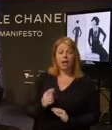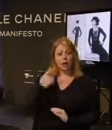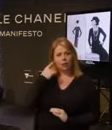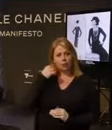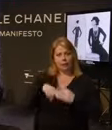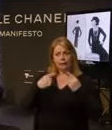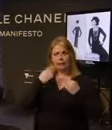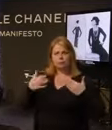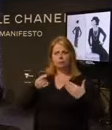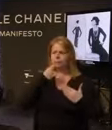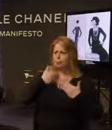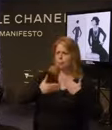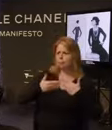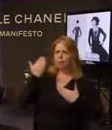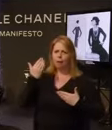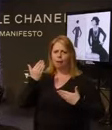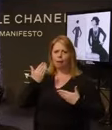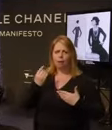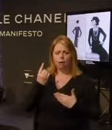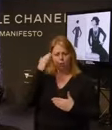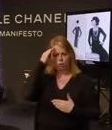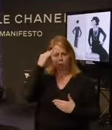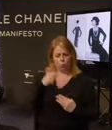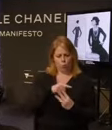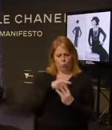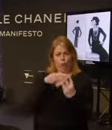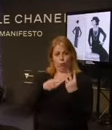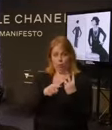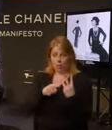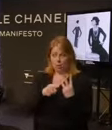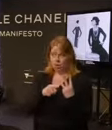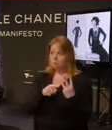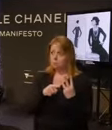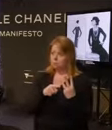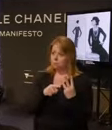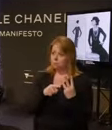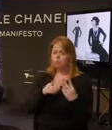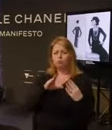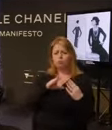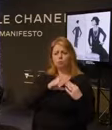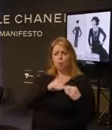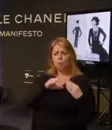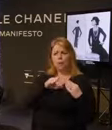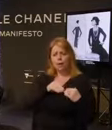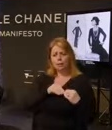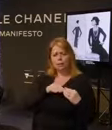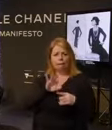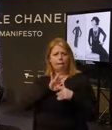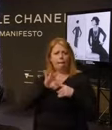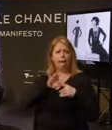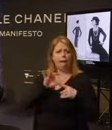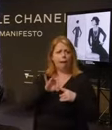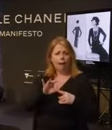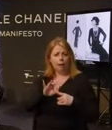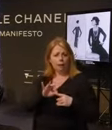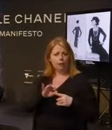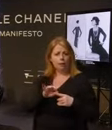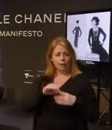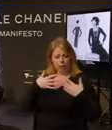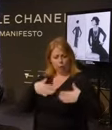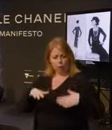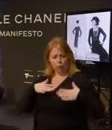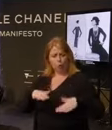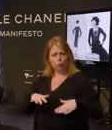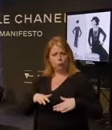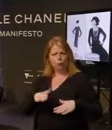in this exhibition too. In that first room, there's three quite very romantic, colourful garments that are just